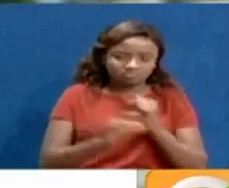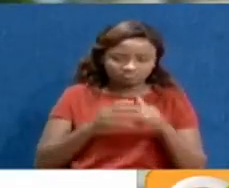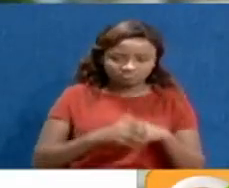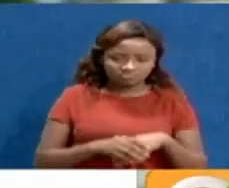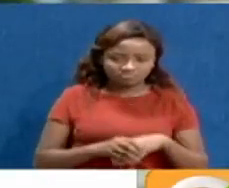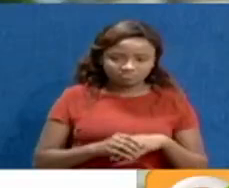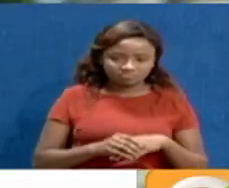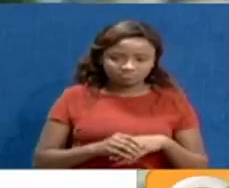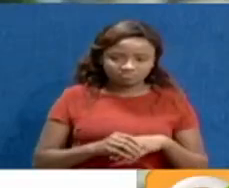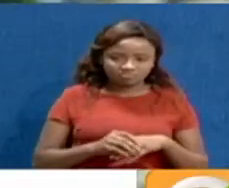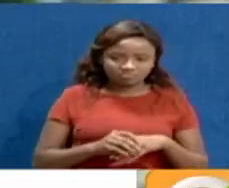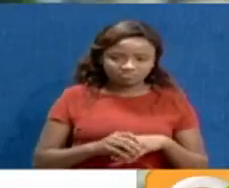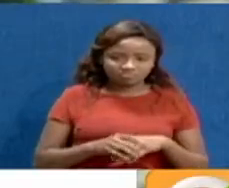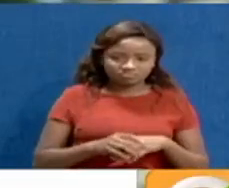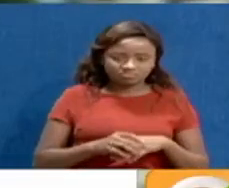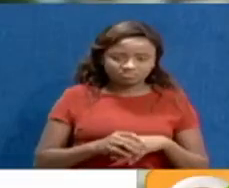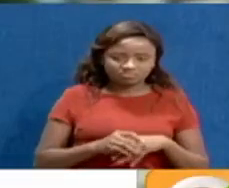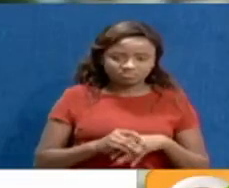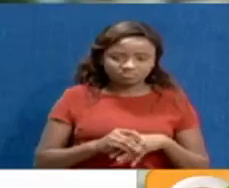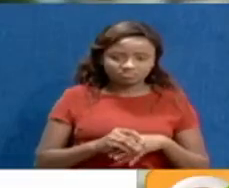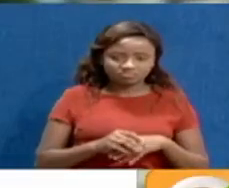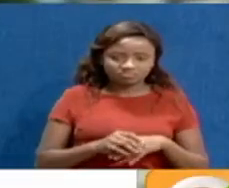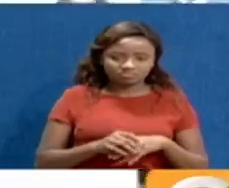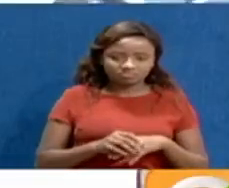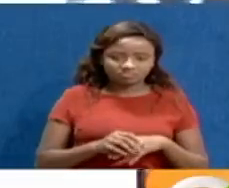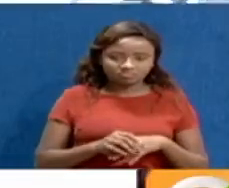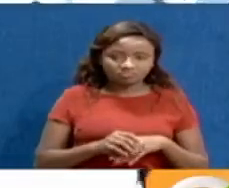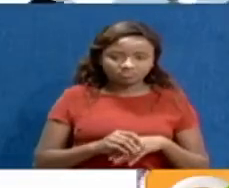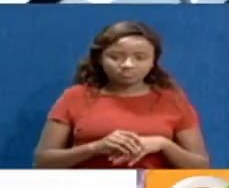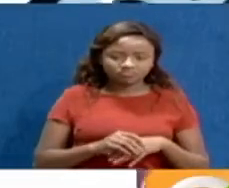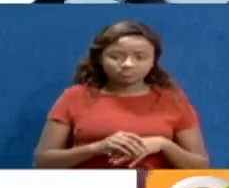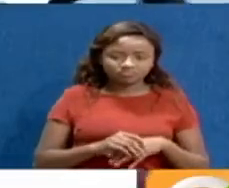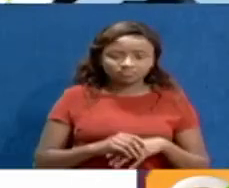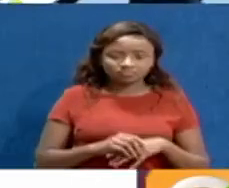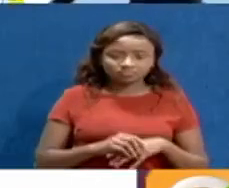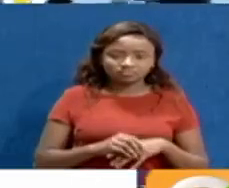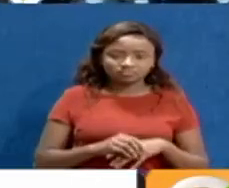in and begins to roll out in 2021.